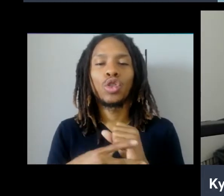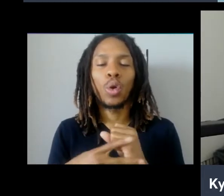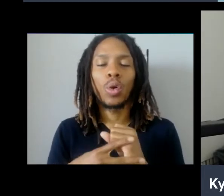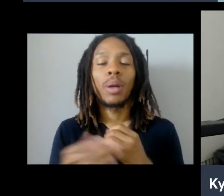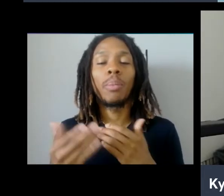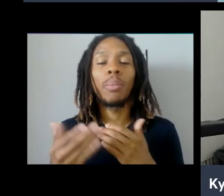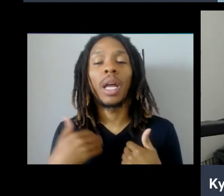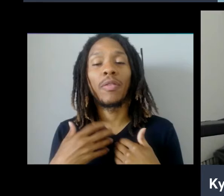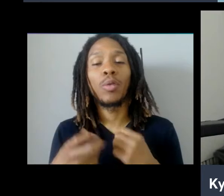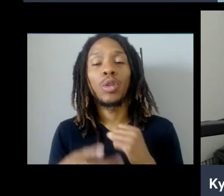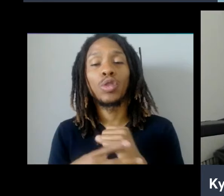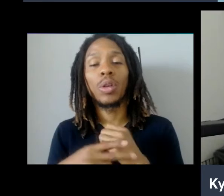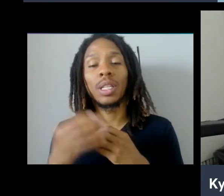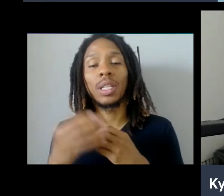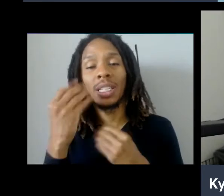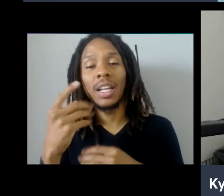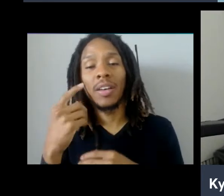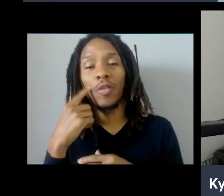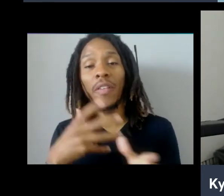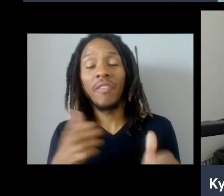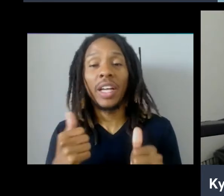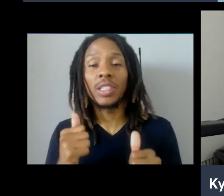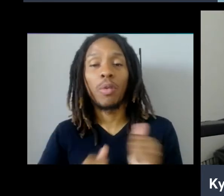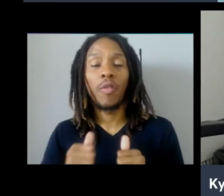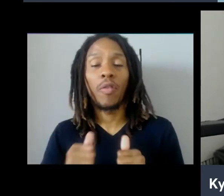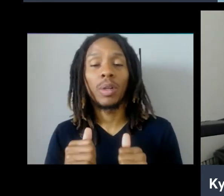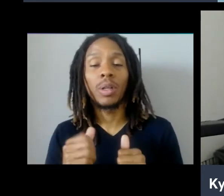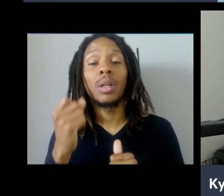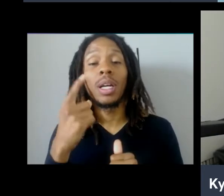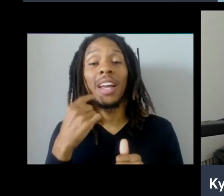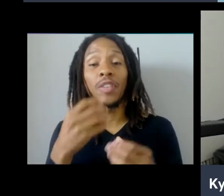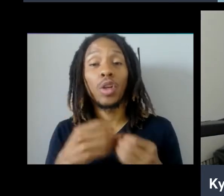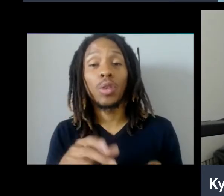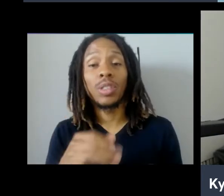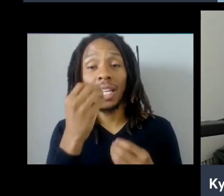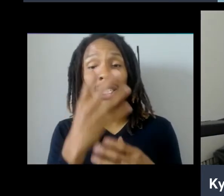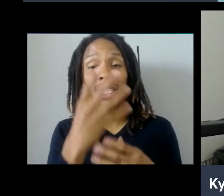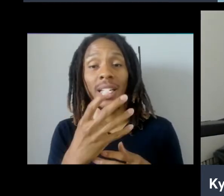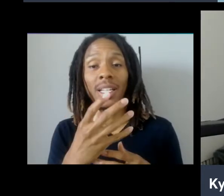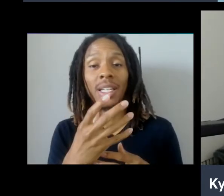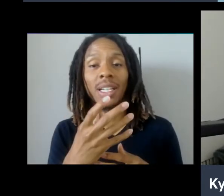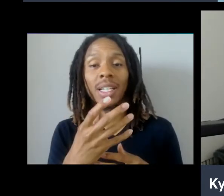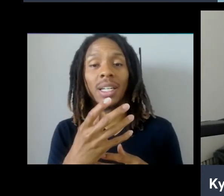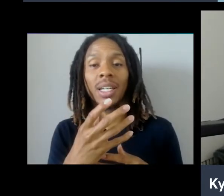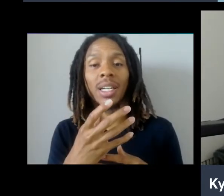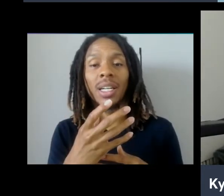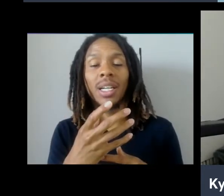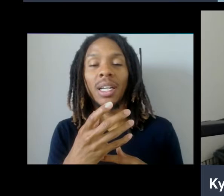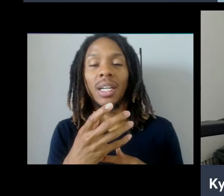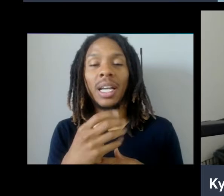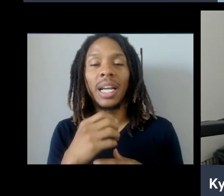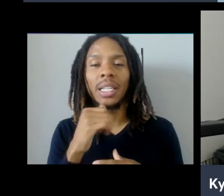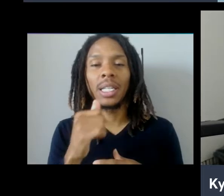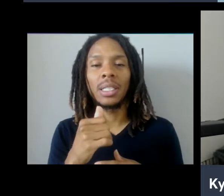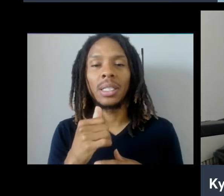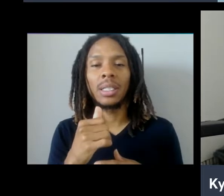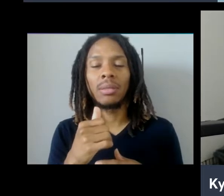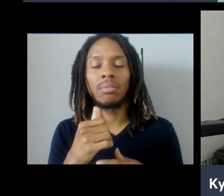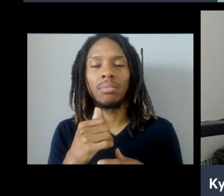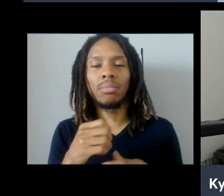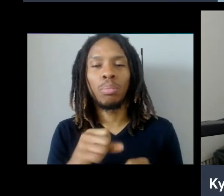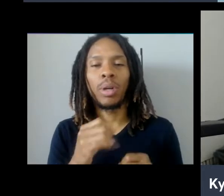store that data for really fast performance, but if you lose that data, it doesn't break the customer experience because that data can be